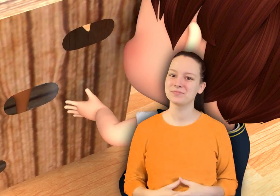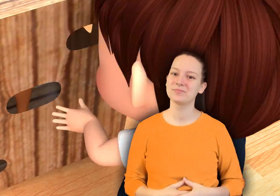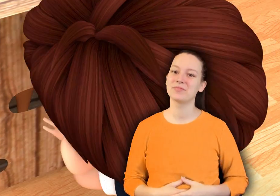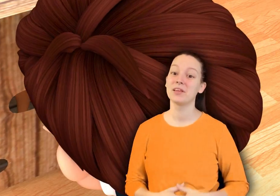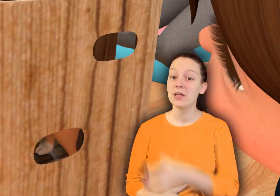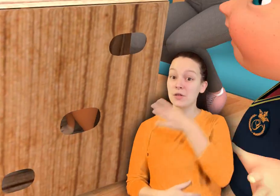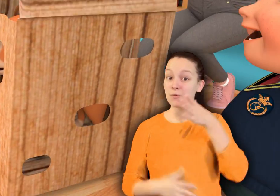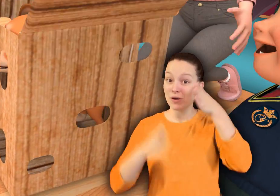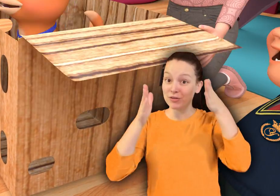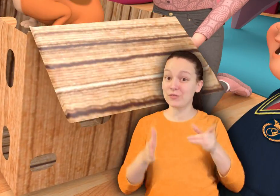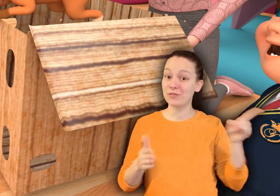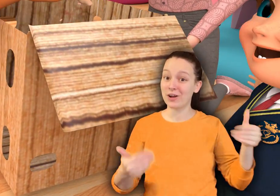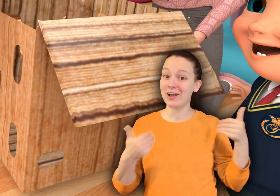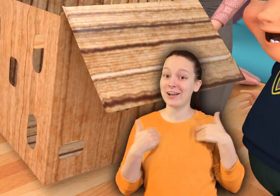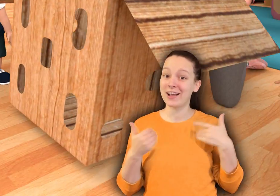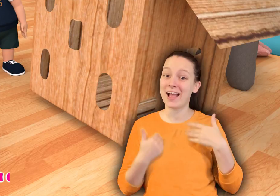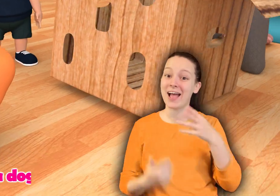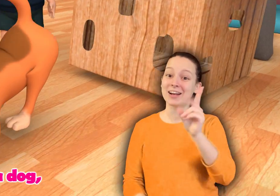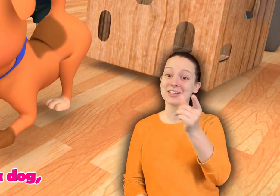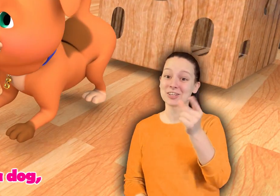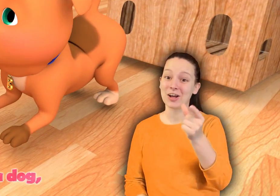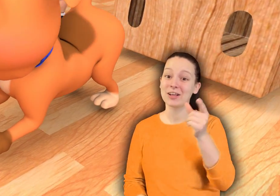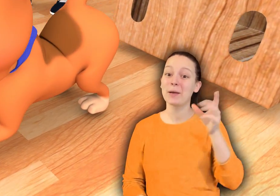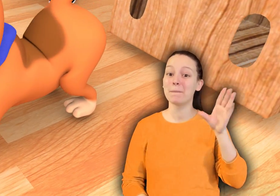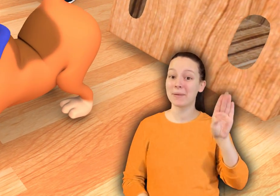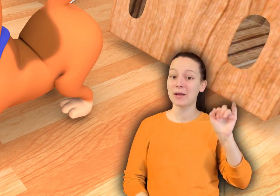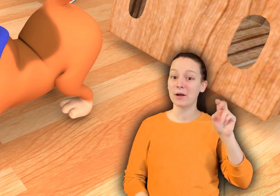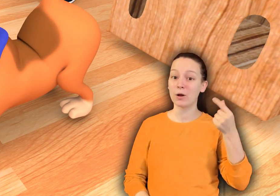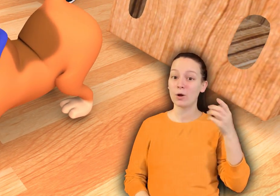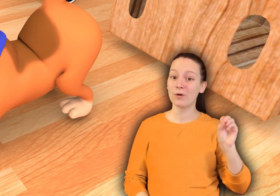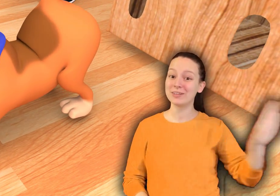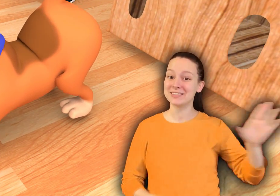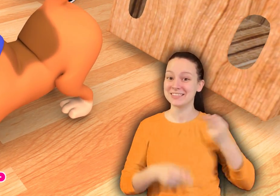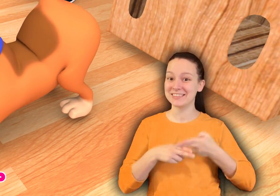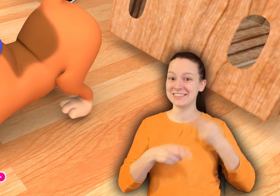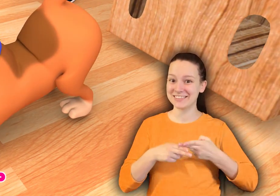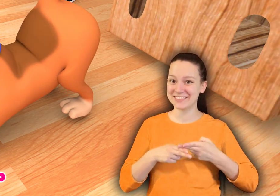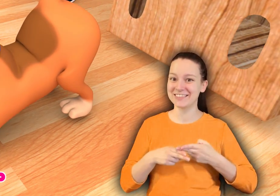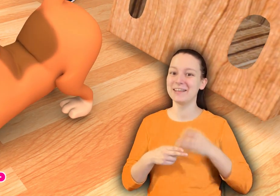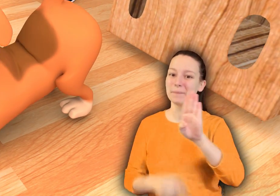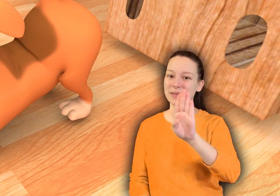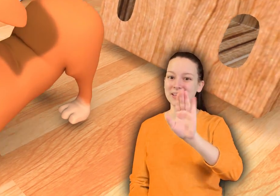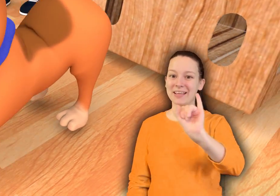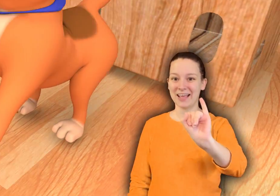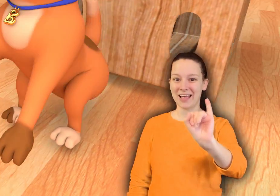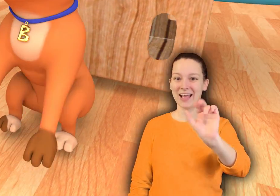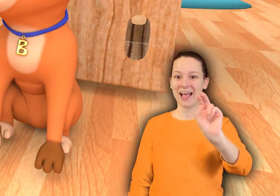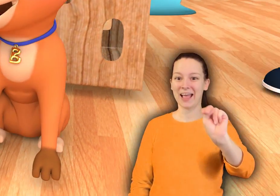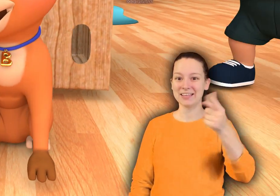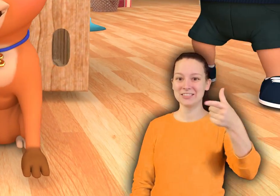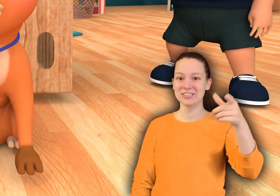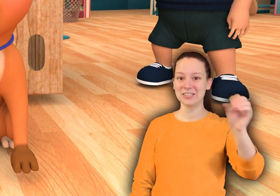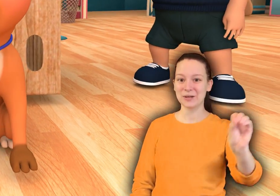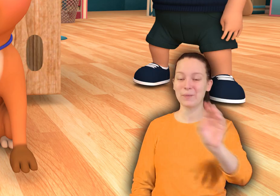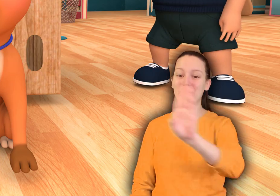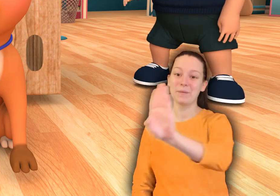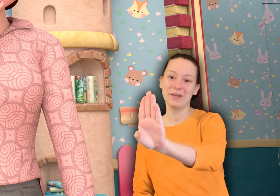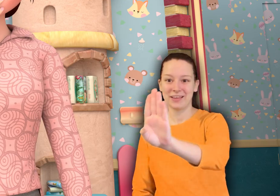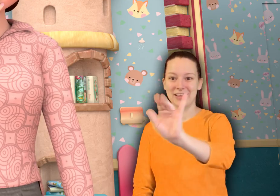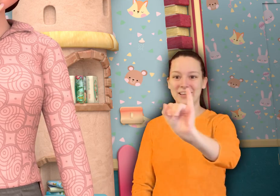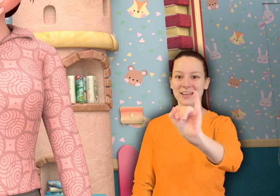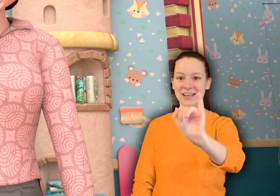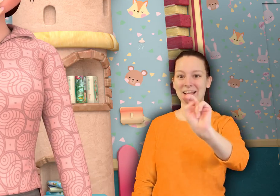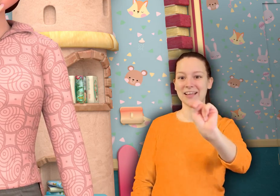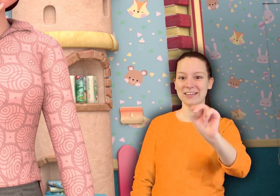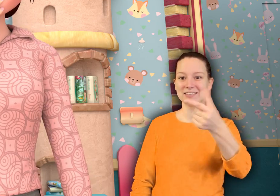name there was a farmer had a dog and Bingo was his name o b i n g o